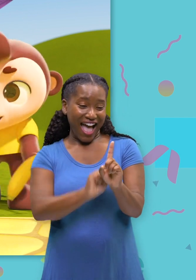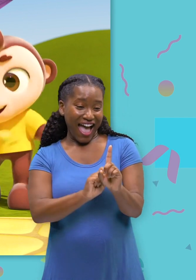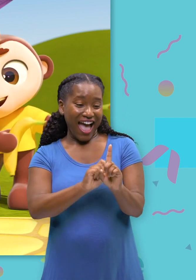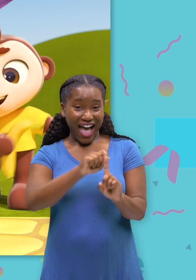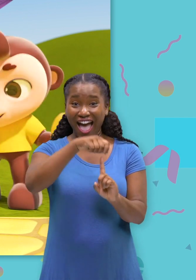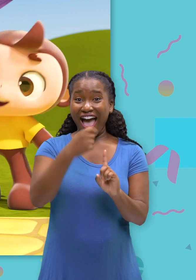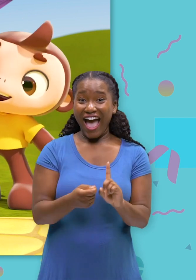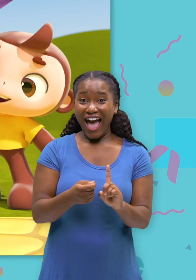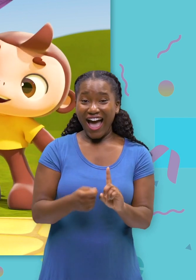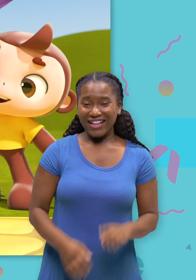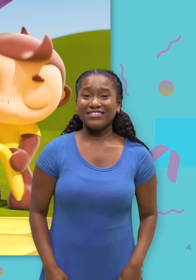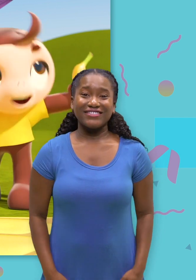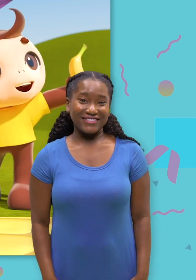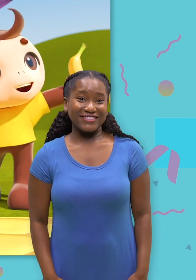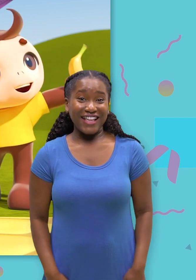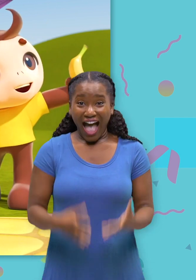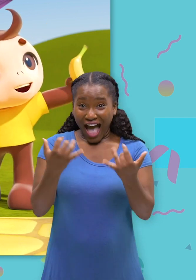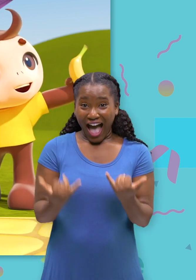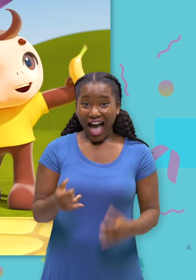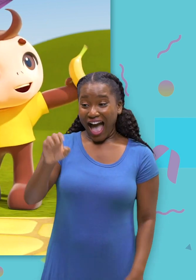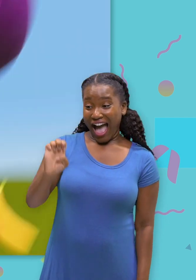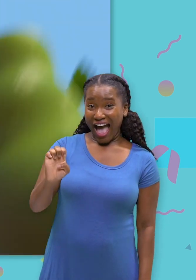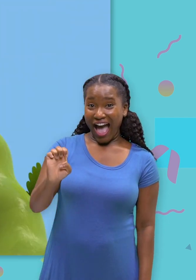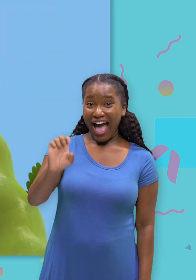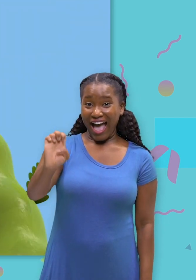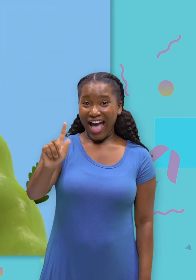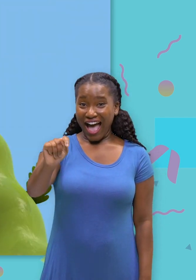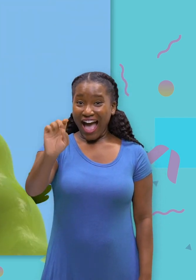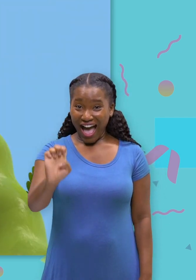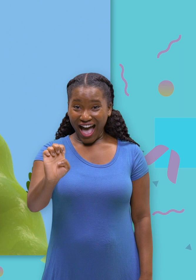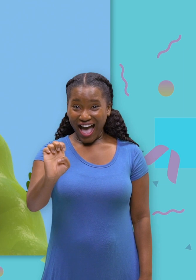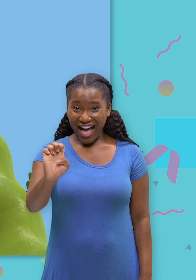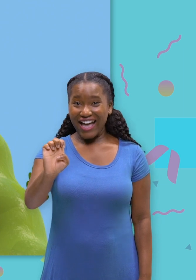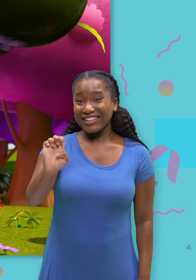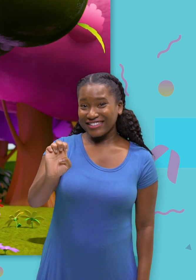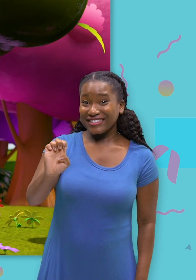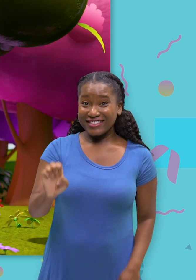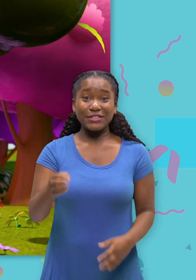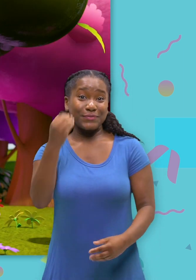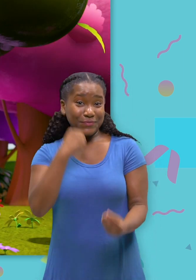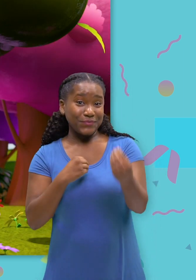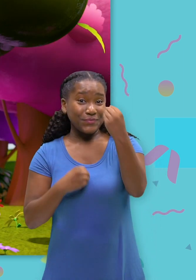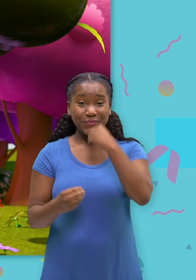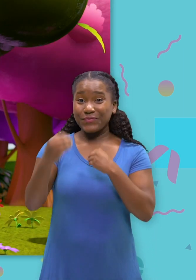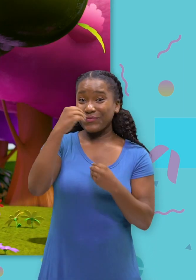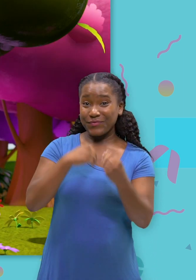eat apples and bananas. Now with an E. I like